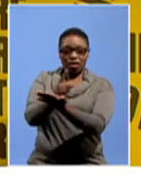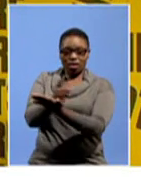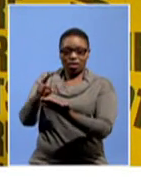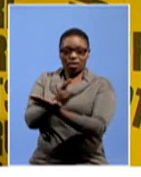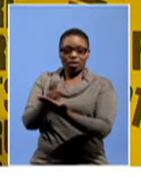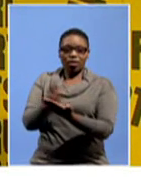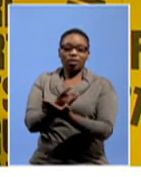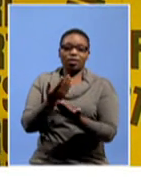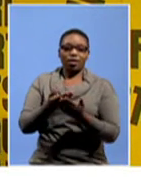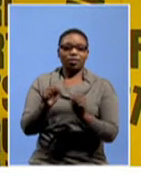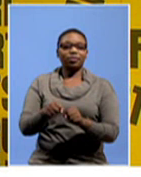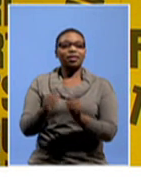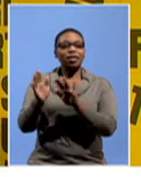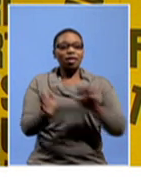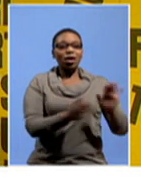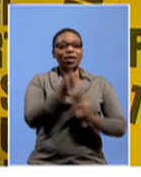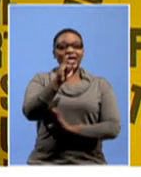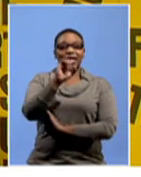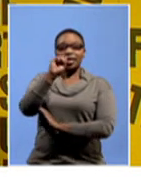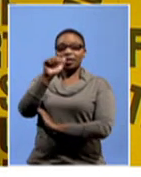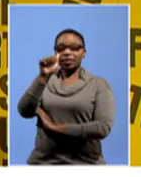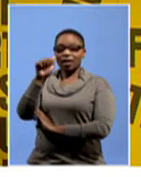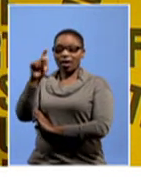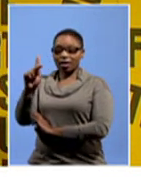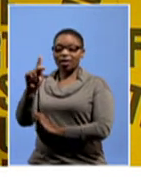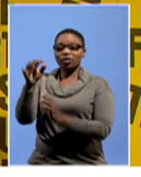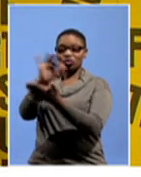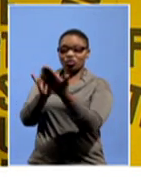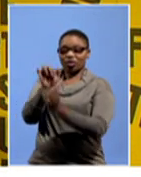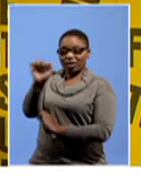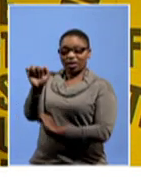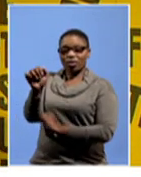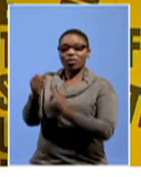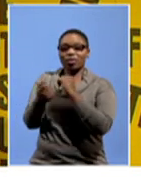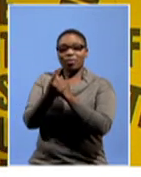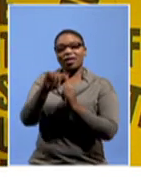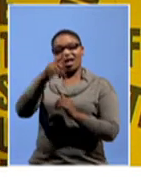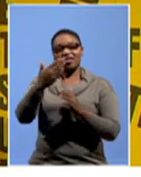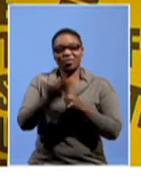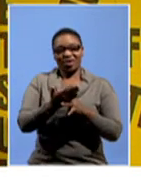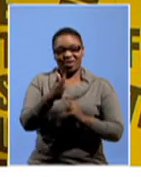Now, Isak Kasper from the Eastern Cape, your story is coming up right after this break.